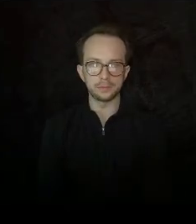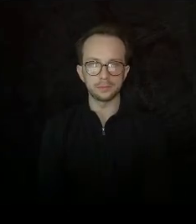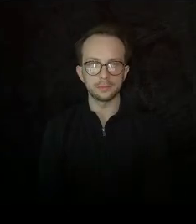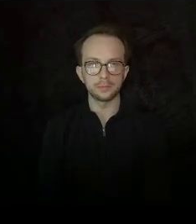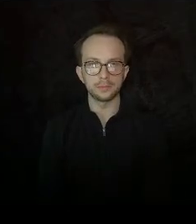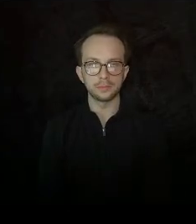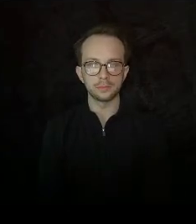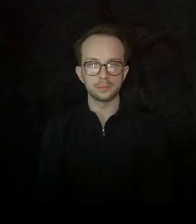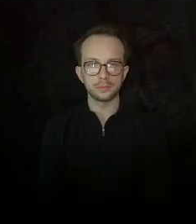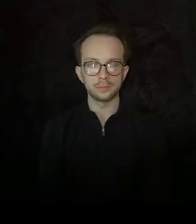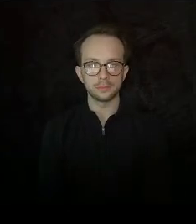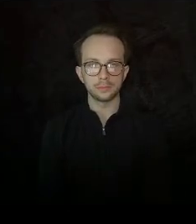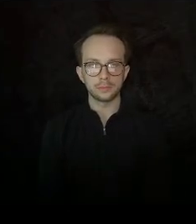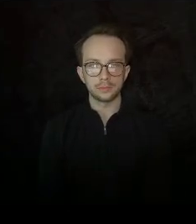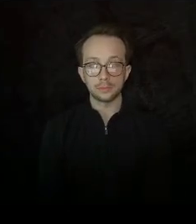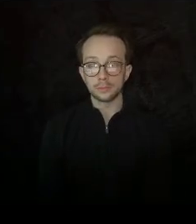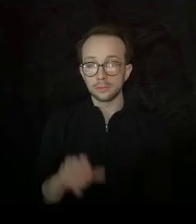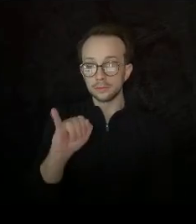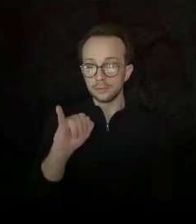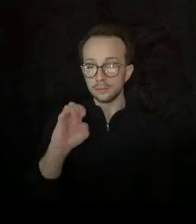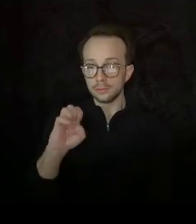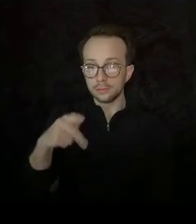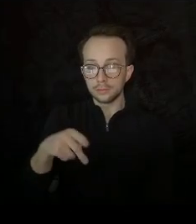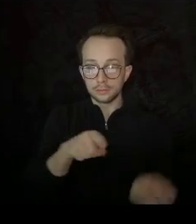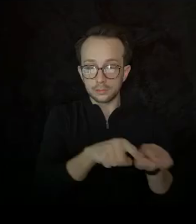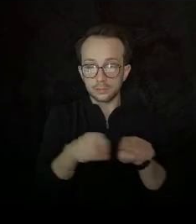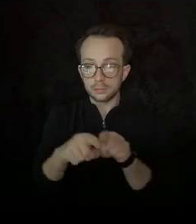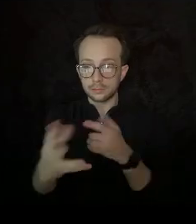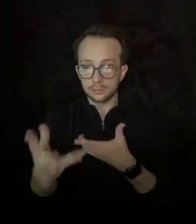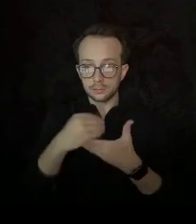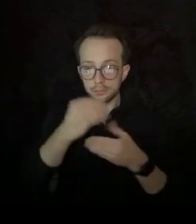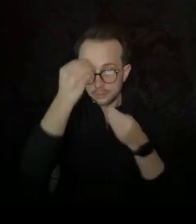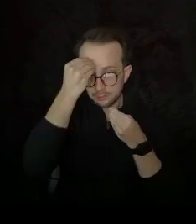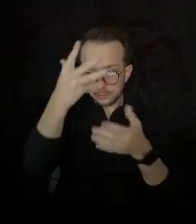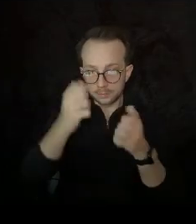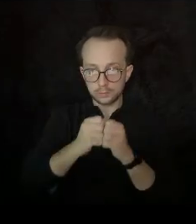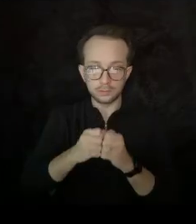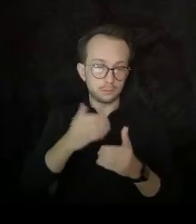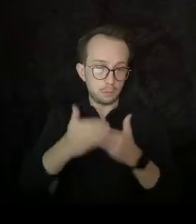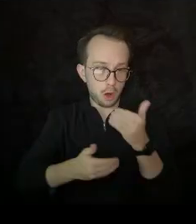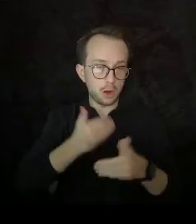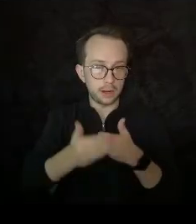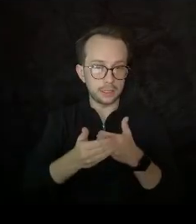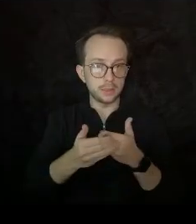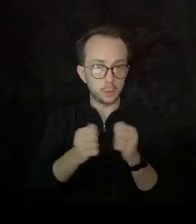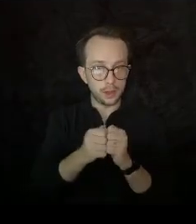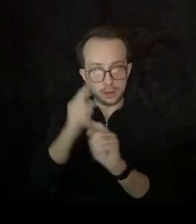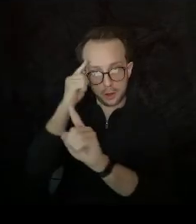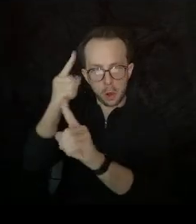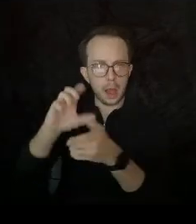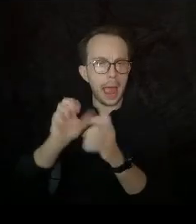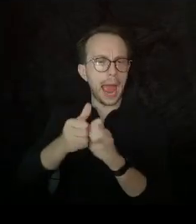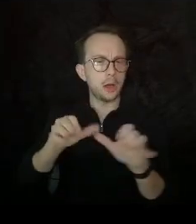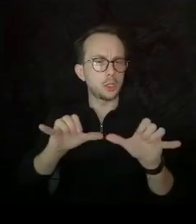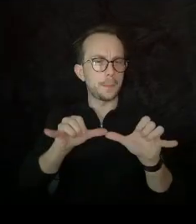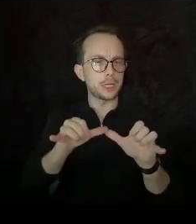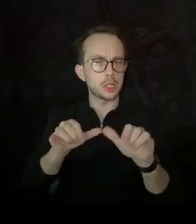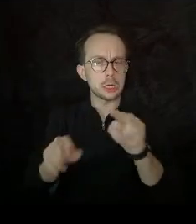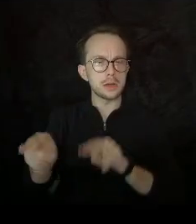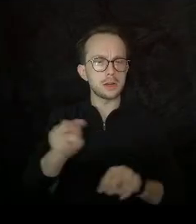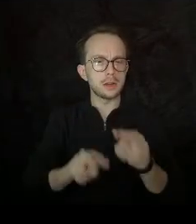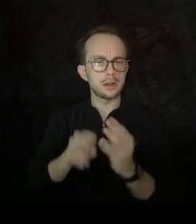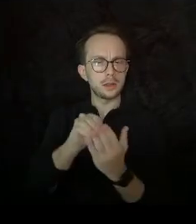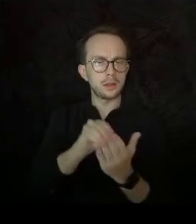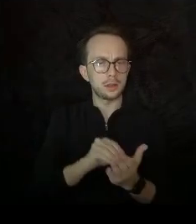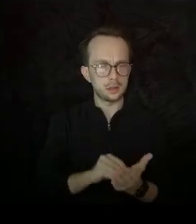The IEP will also include information on how progress towards the goals will be measured. To be measurable, the